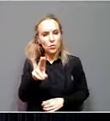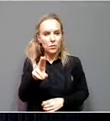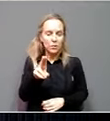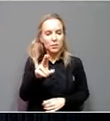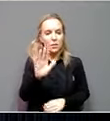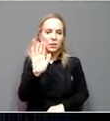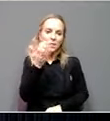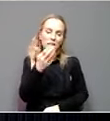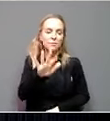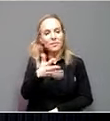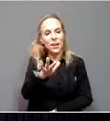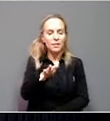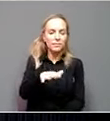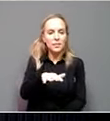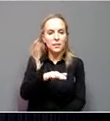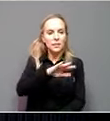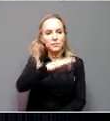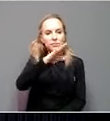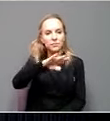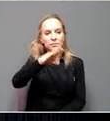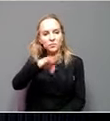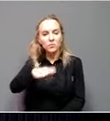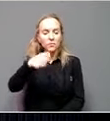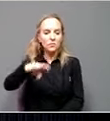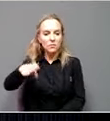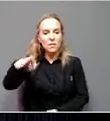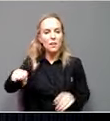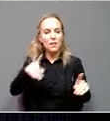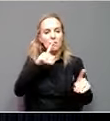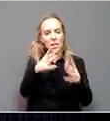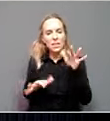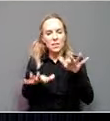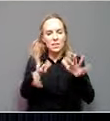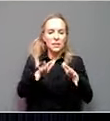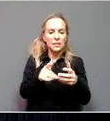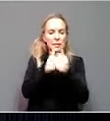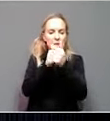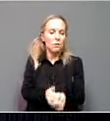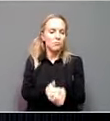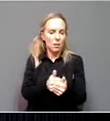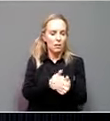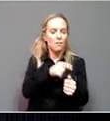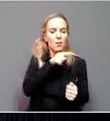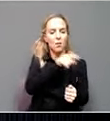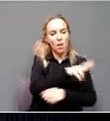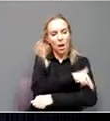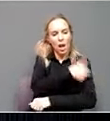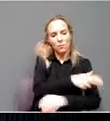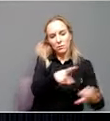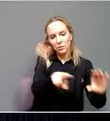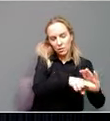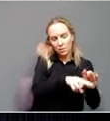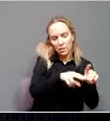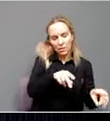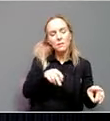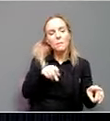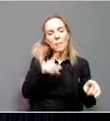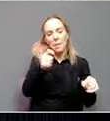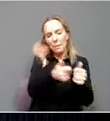though remember they trail the hospitalization data by a little bit, and the